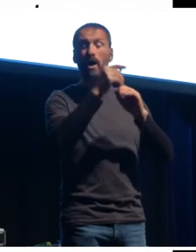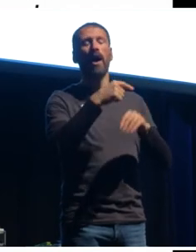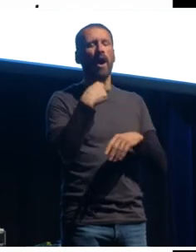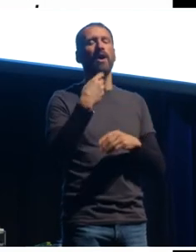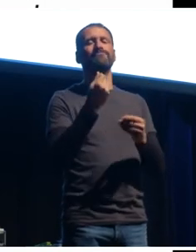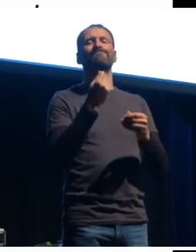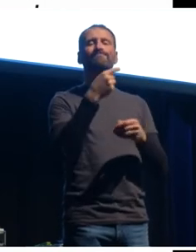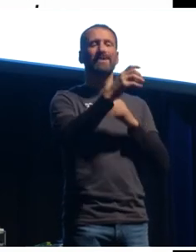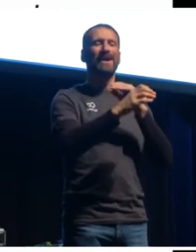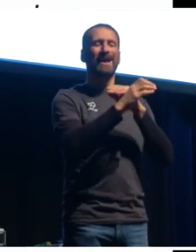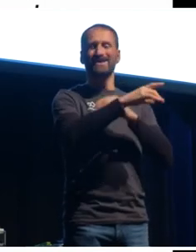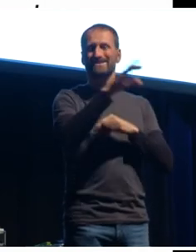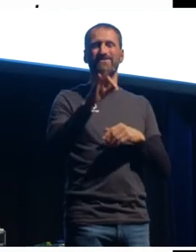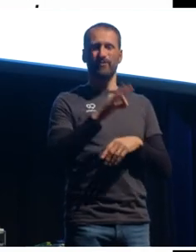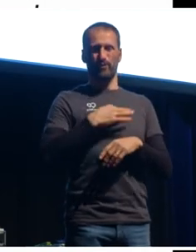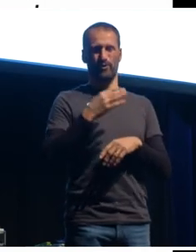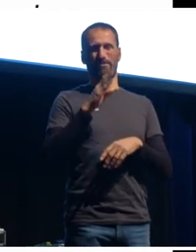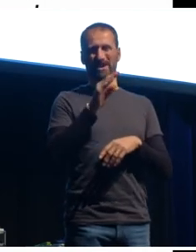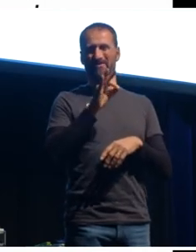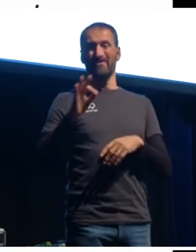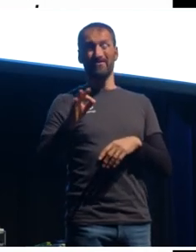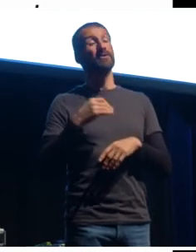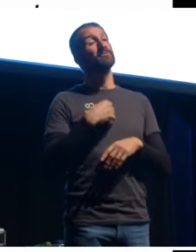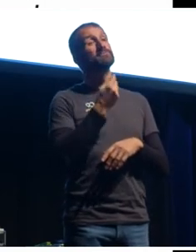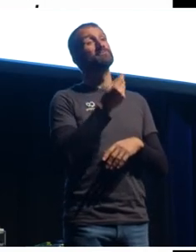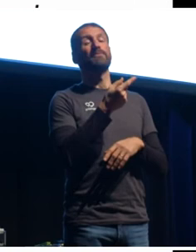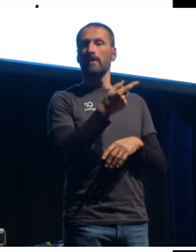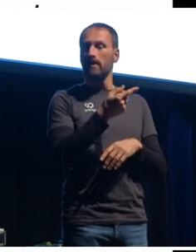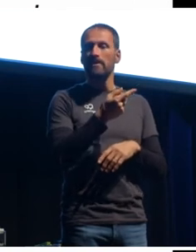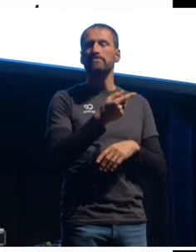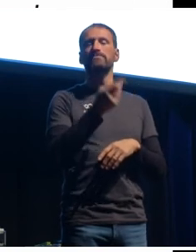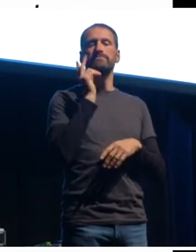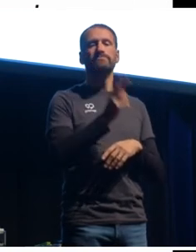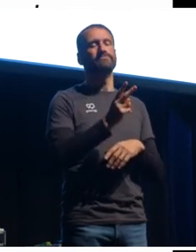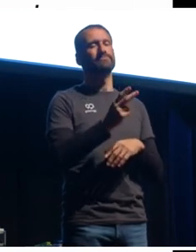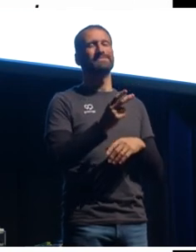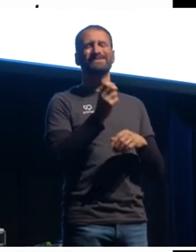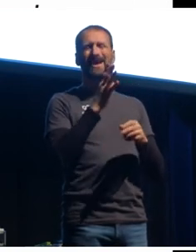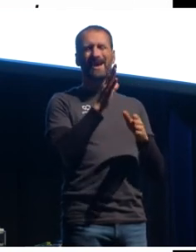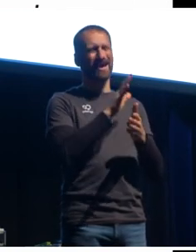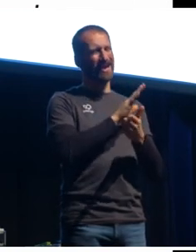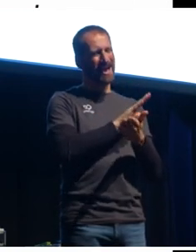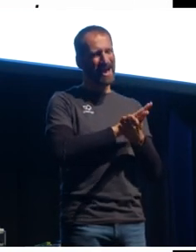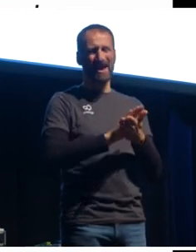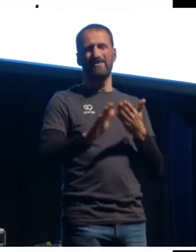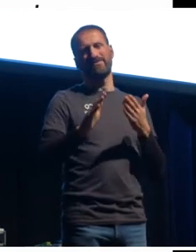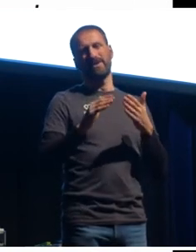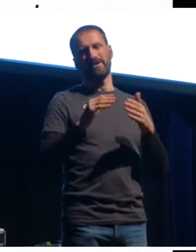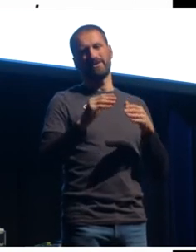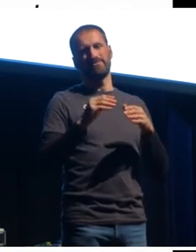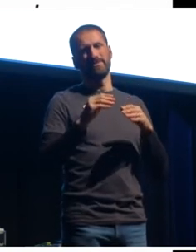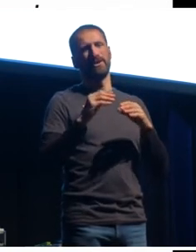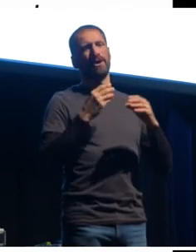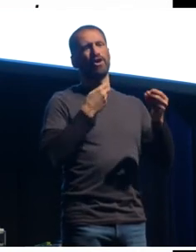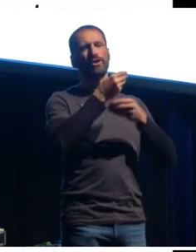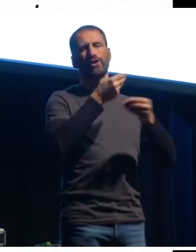our BFF is that you can use promises and async await as very simple concurrency primitives, and they have a very low barrier of